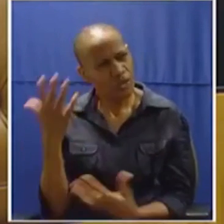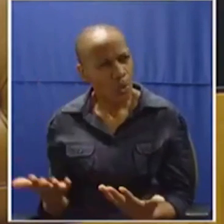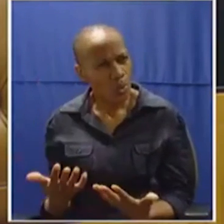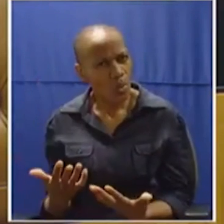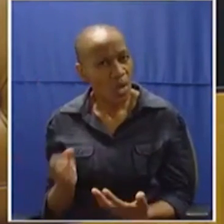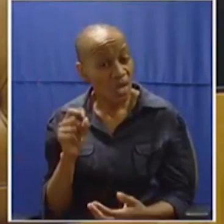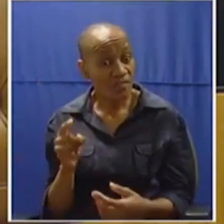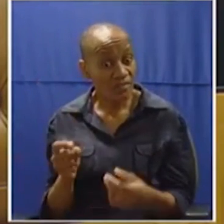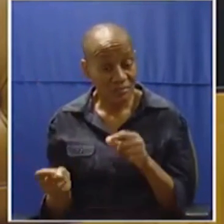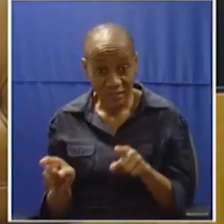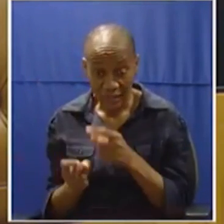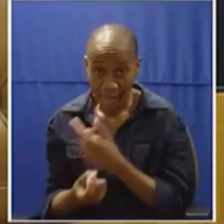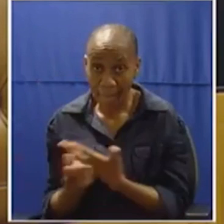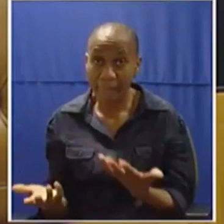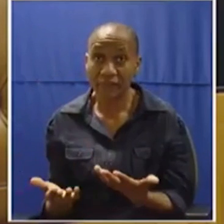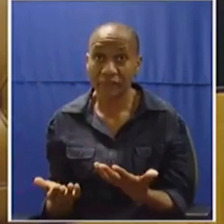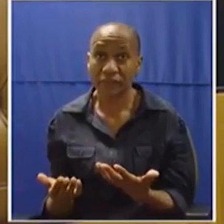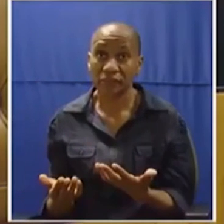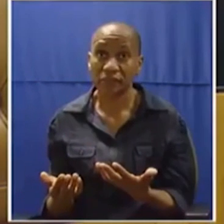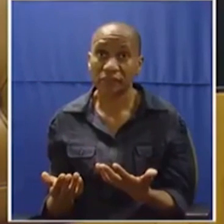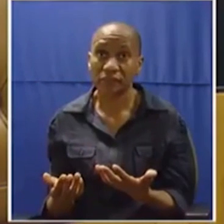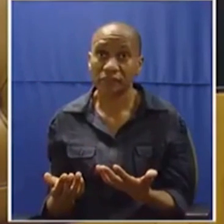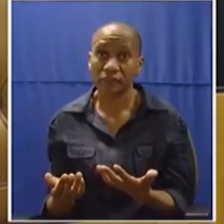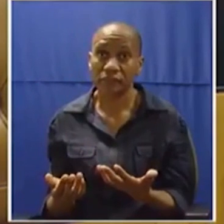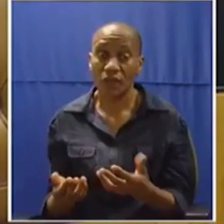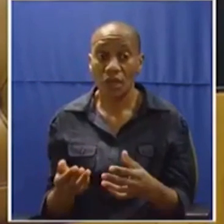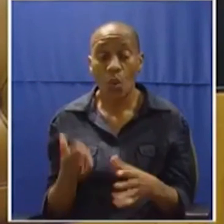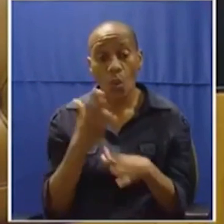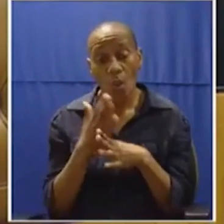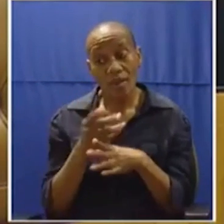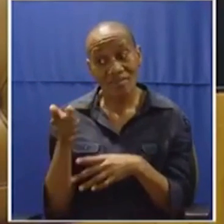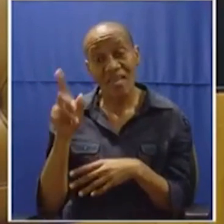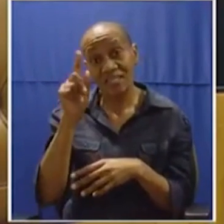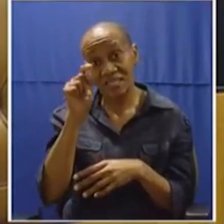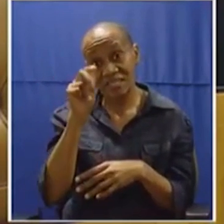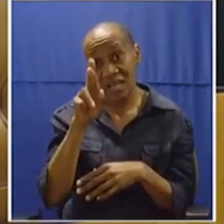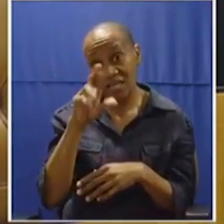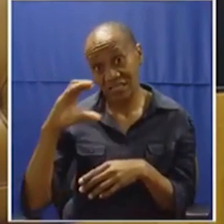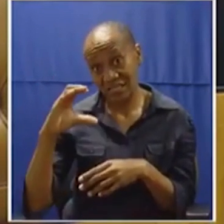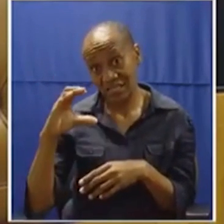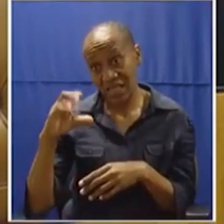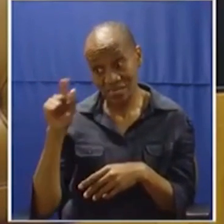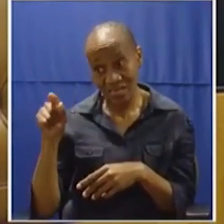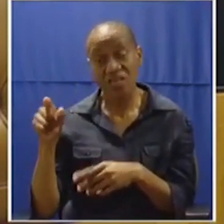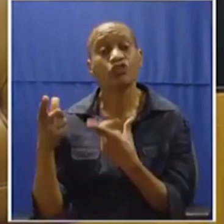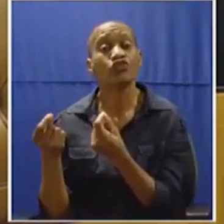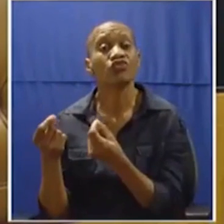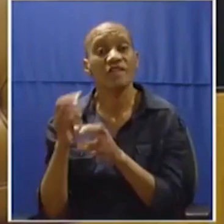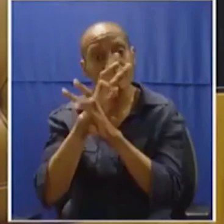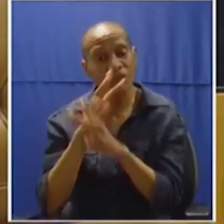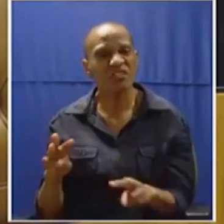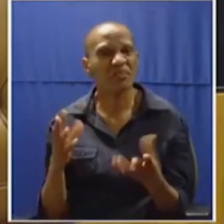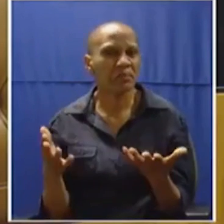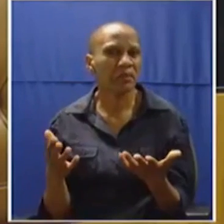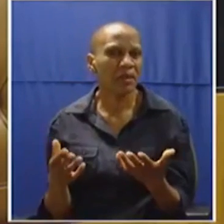ever was applicable under the TRC, which came and went. So